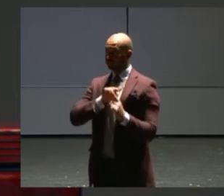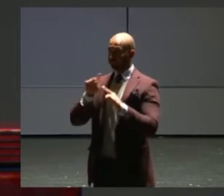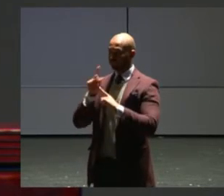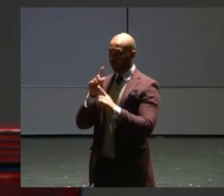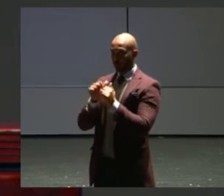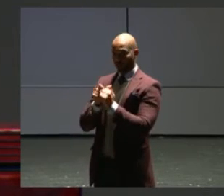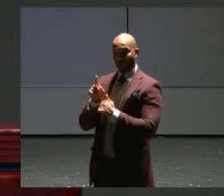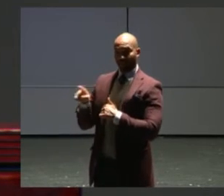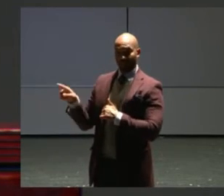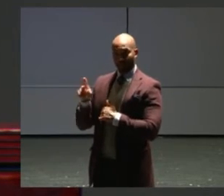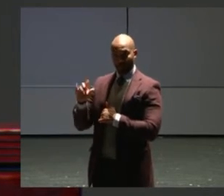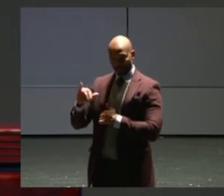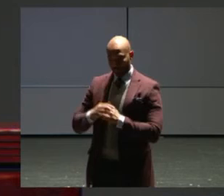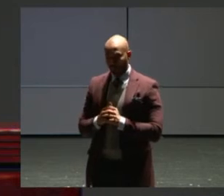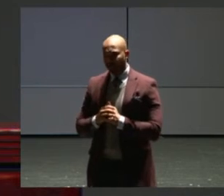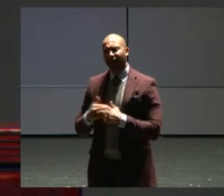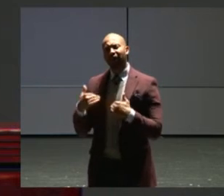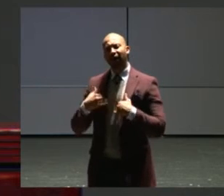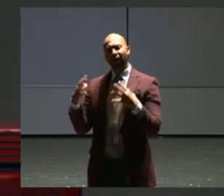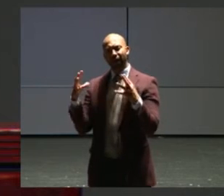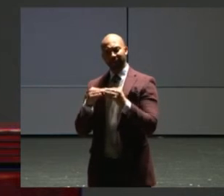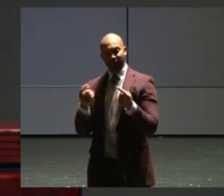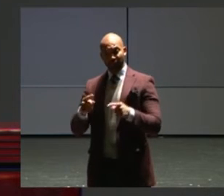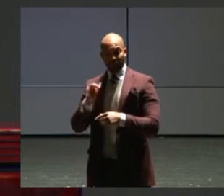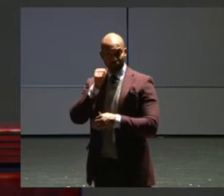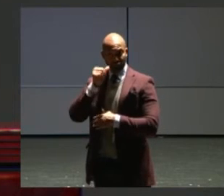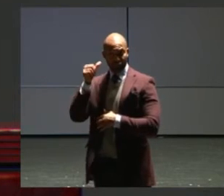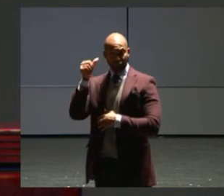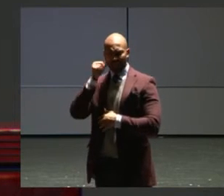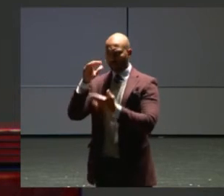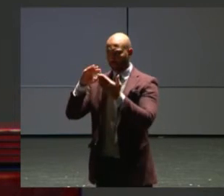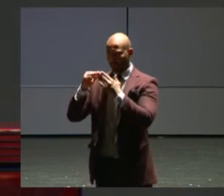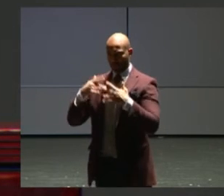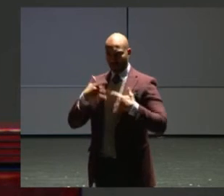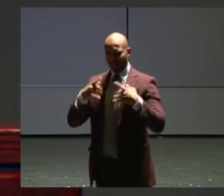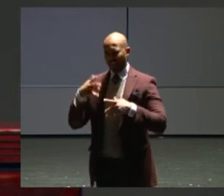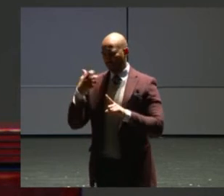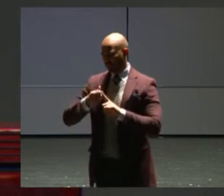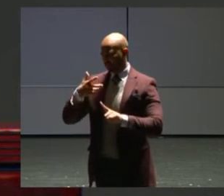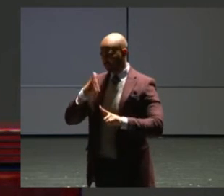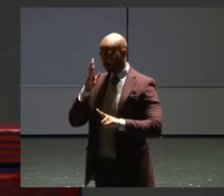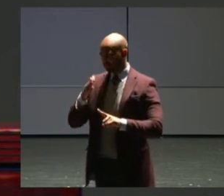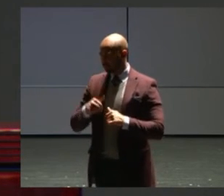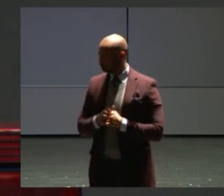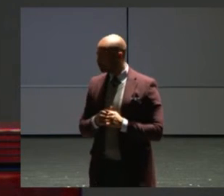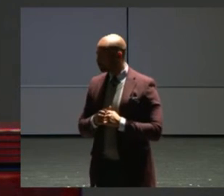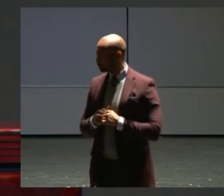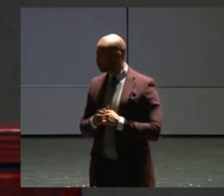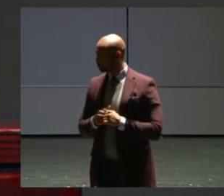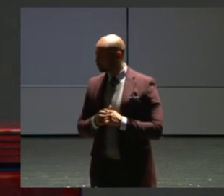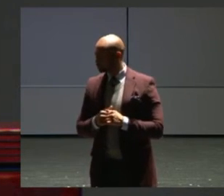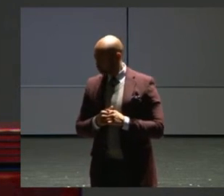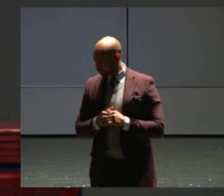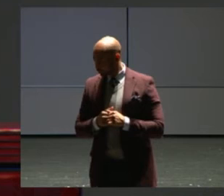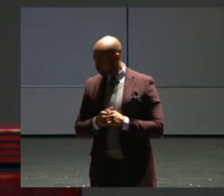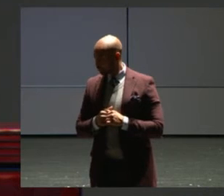Both of them were at a meeting that we had yesterday in the community that I'll tell you a little bit more about in a moment. We will have scheduled shortly after